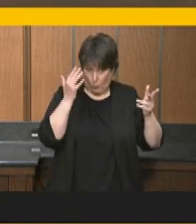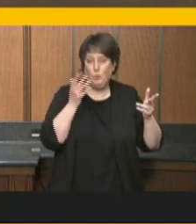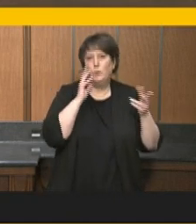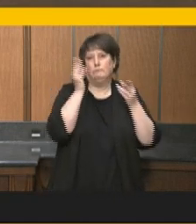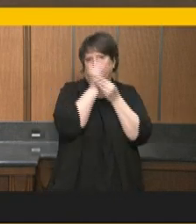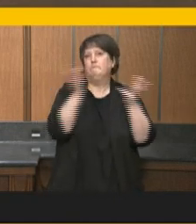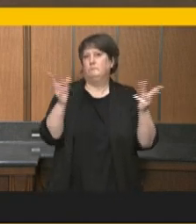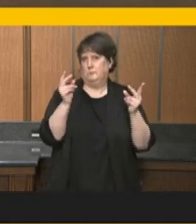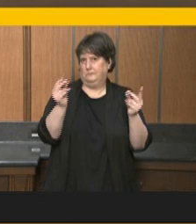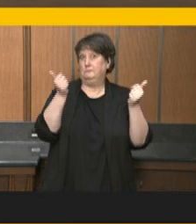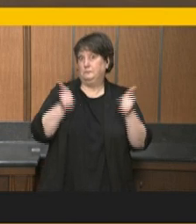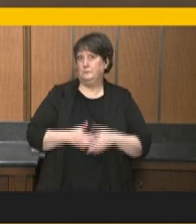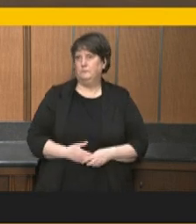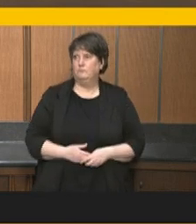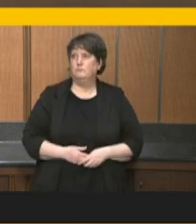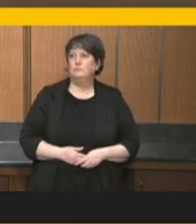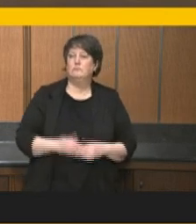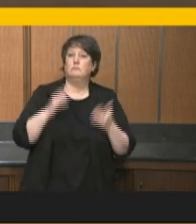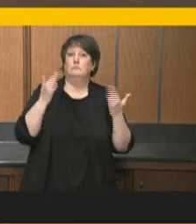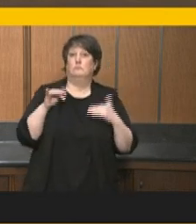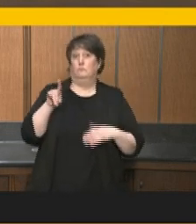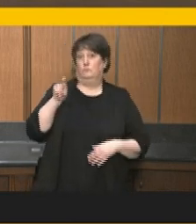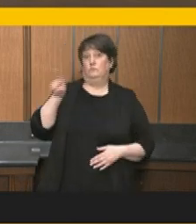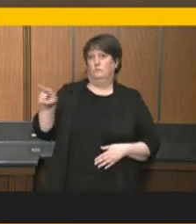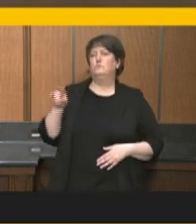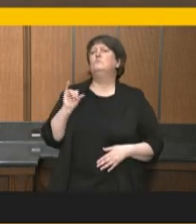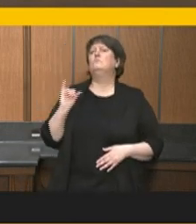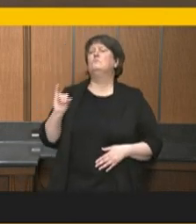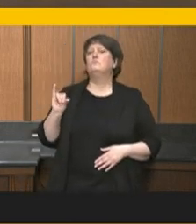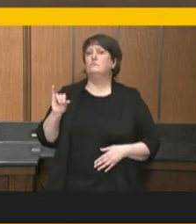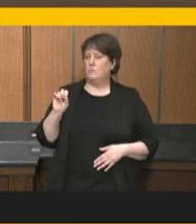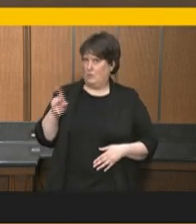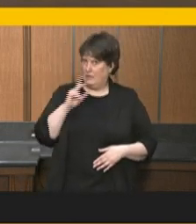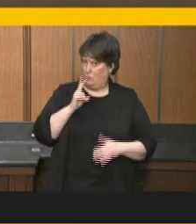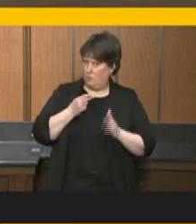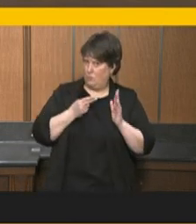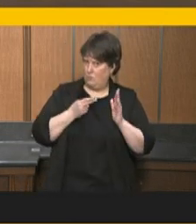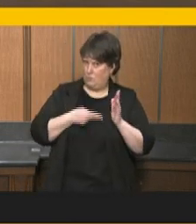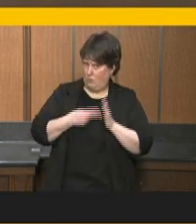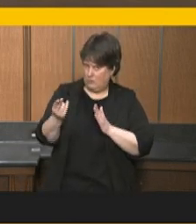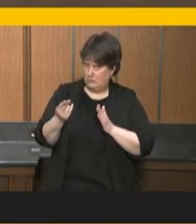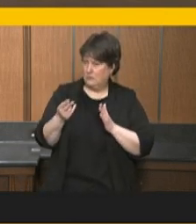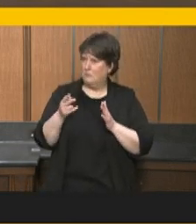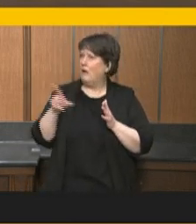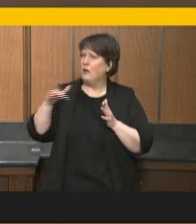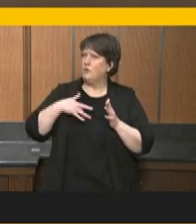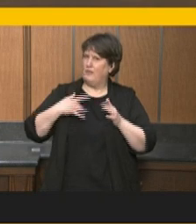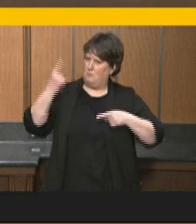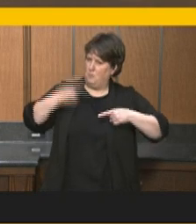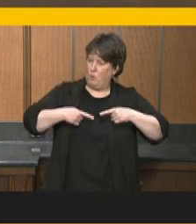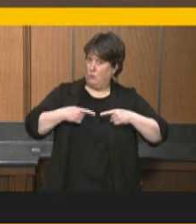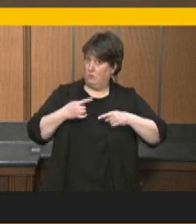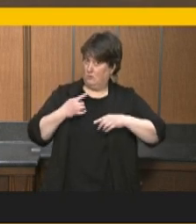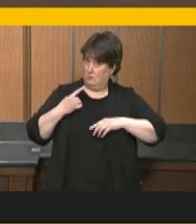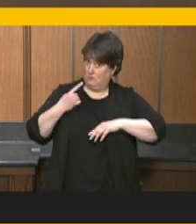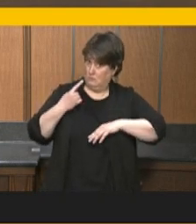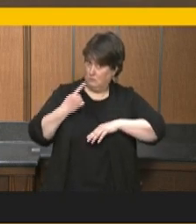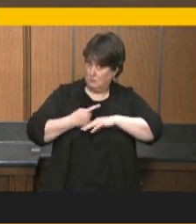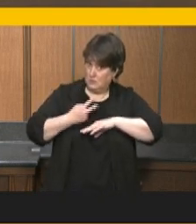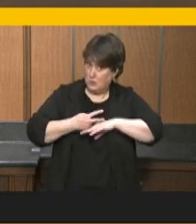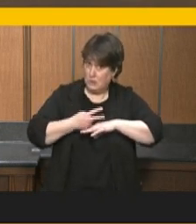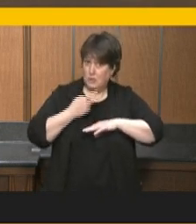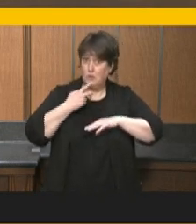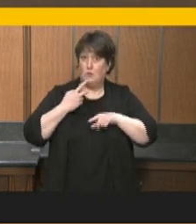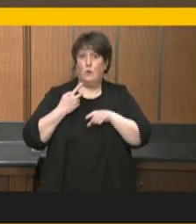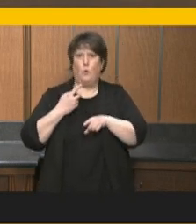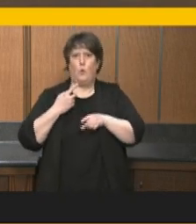So, yes, you're talking about being honest. Are you talking about days or weeks? Do you mean for the decision? Oh, a number of